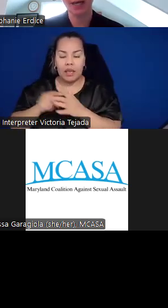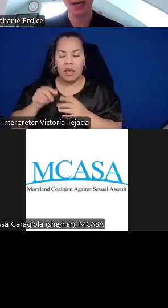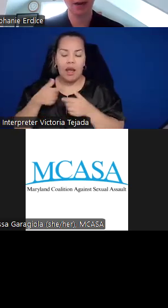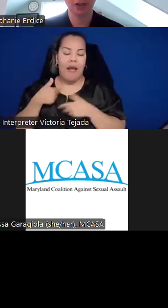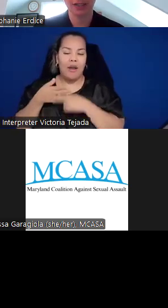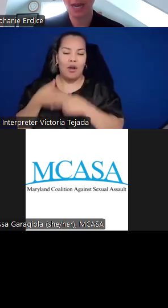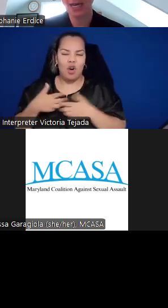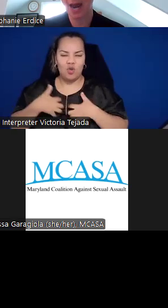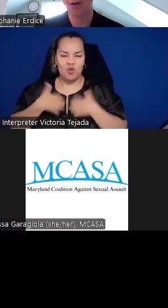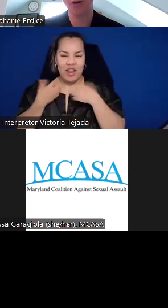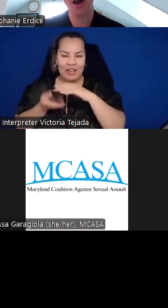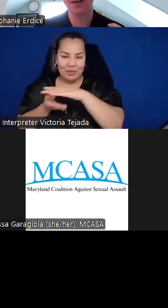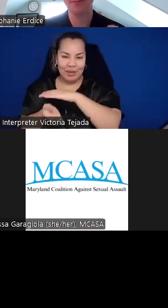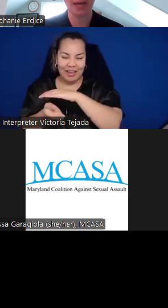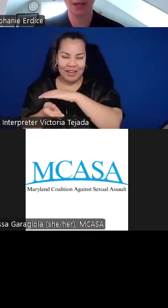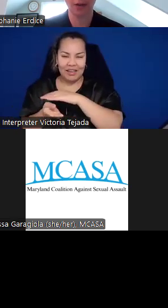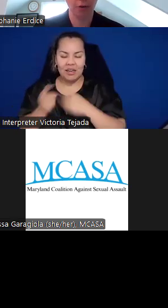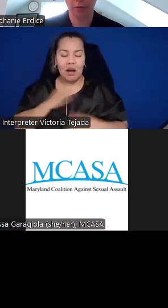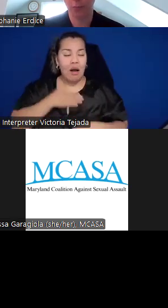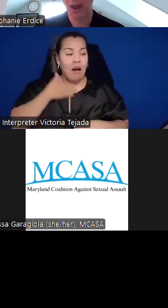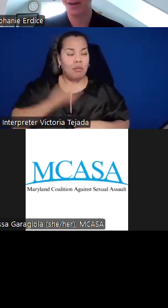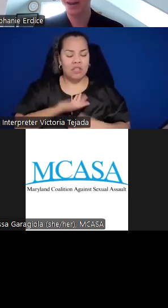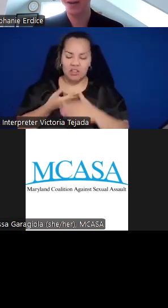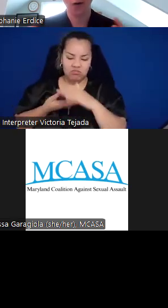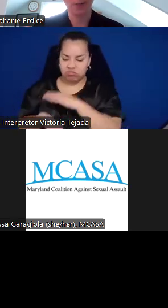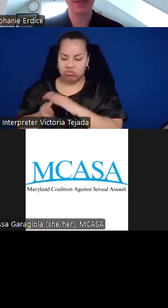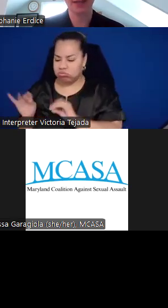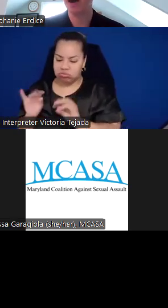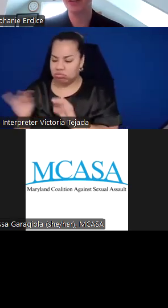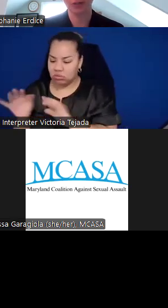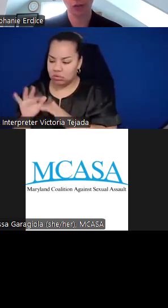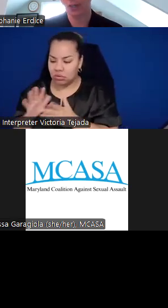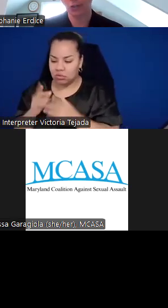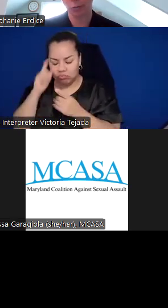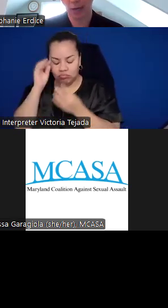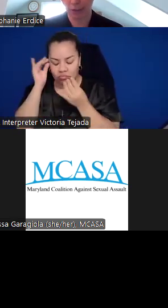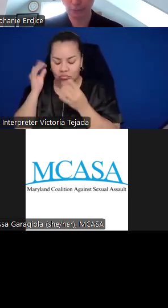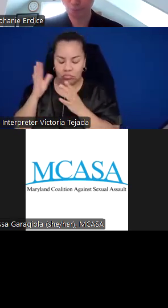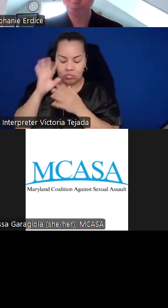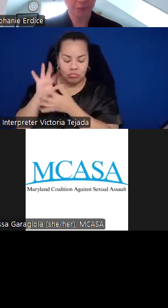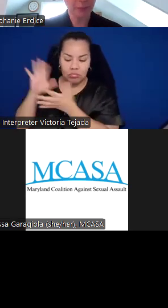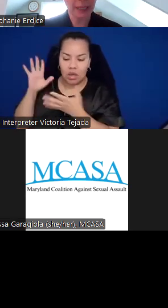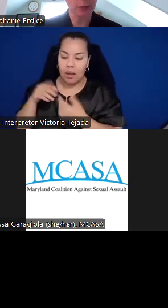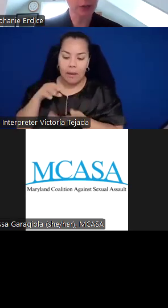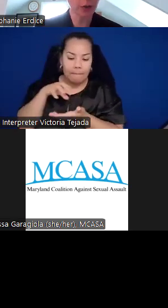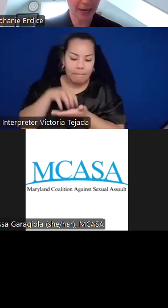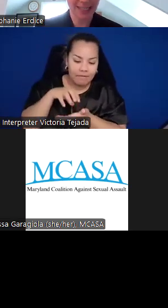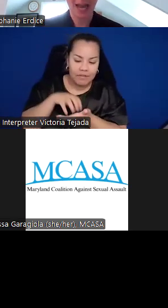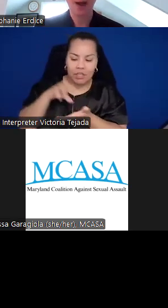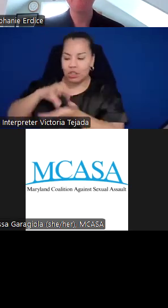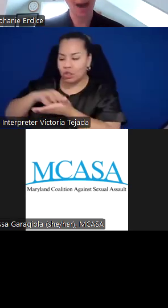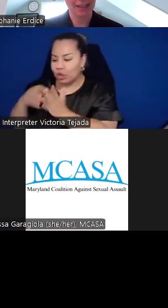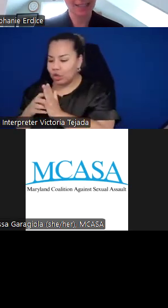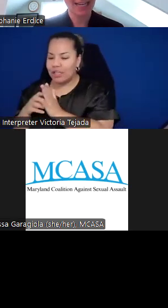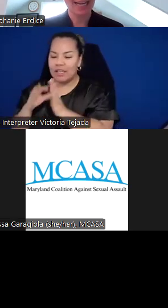I'd get upset and I would just take it out on baking a loaf of bread or baking muffins or cookies or whatever. It was